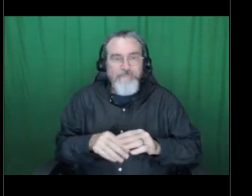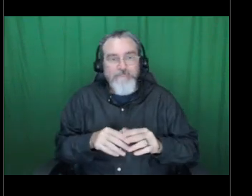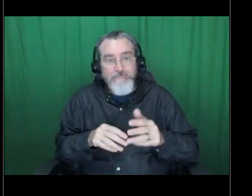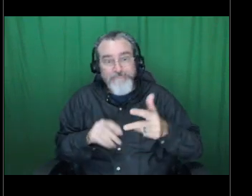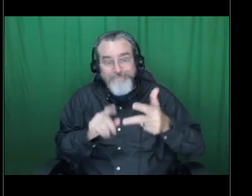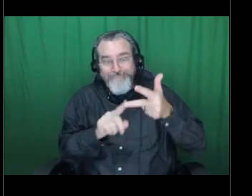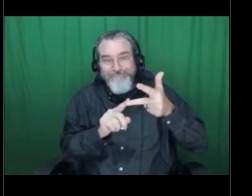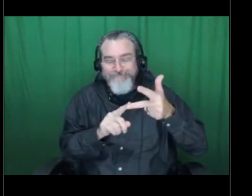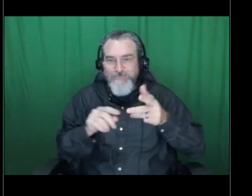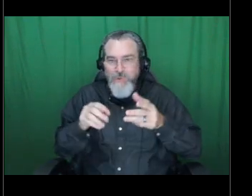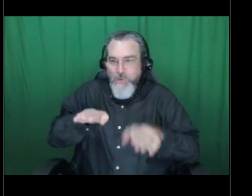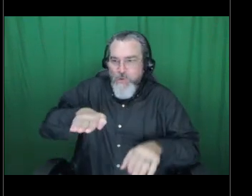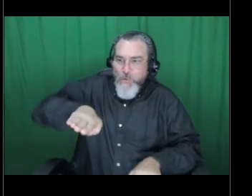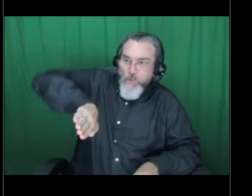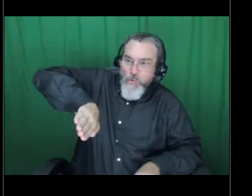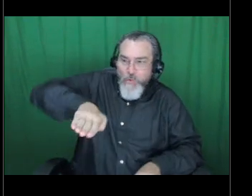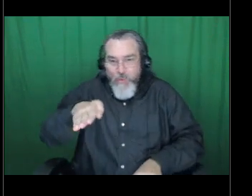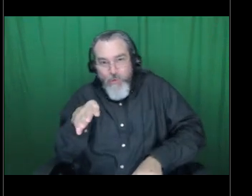floor surfaces,